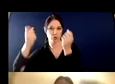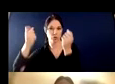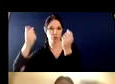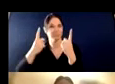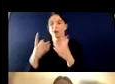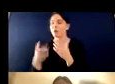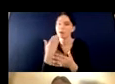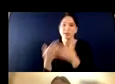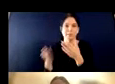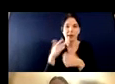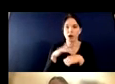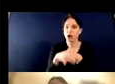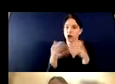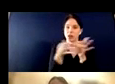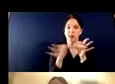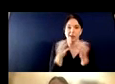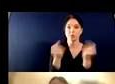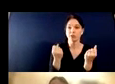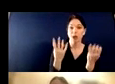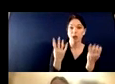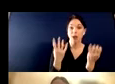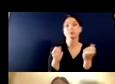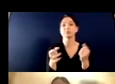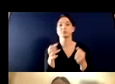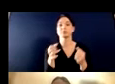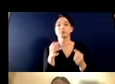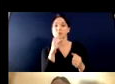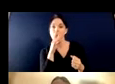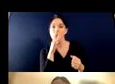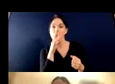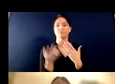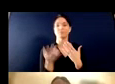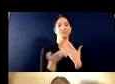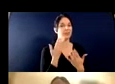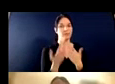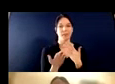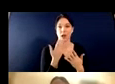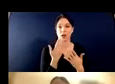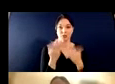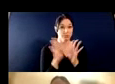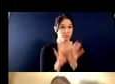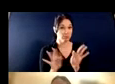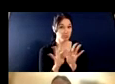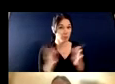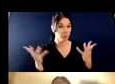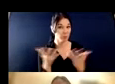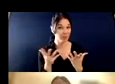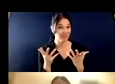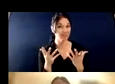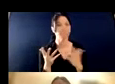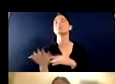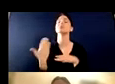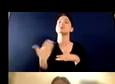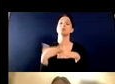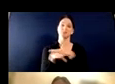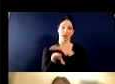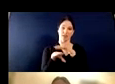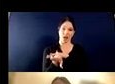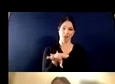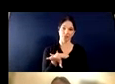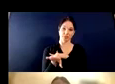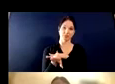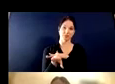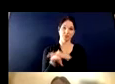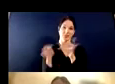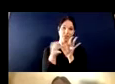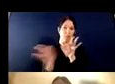is sign, it doesn't matter if it's spoken language. What matters the most is giving your child early access to language of any kind